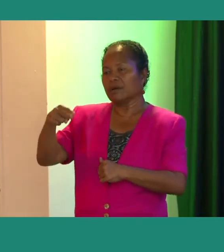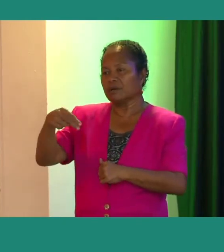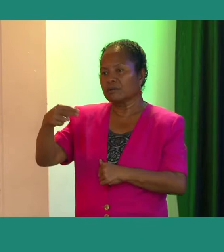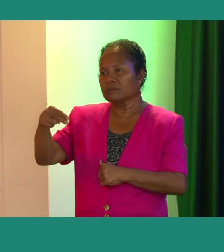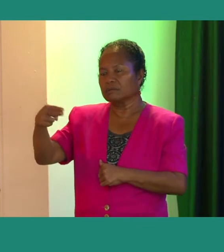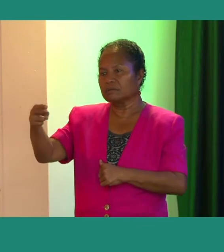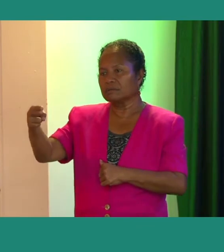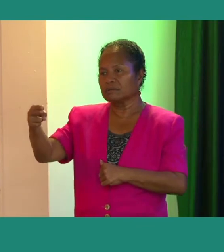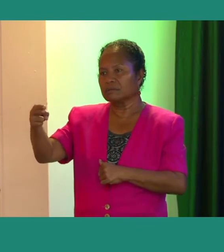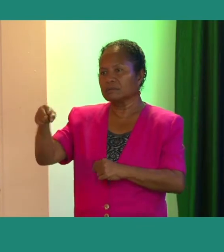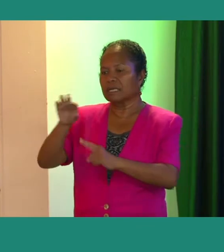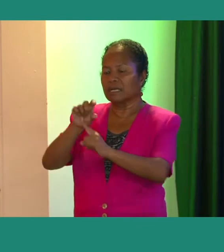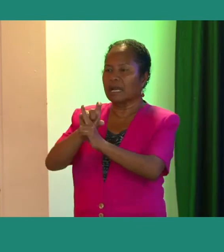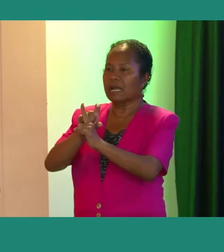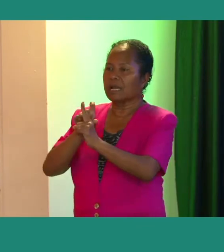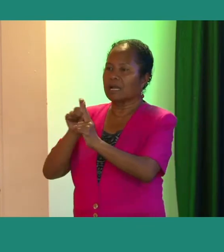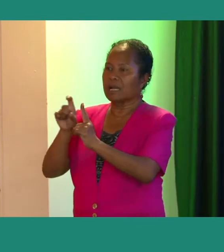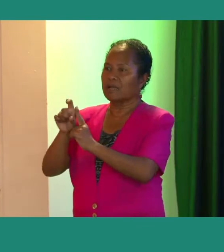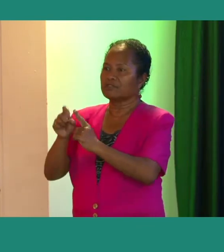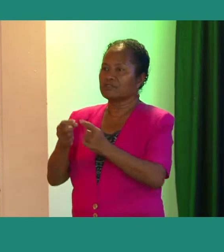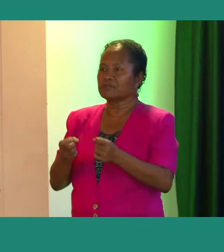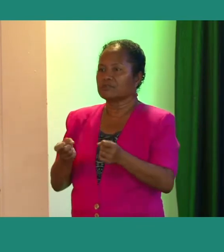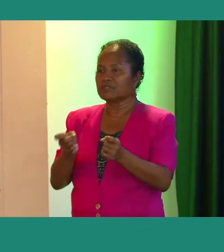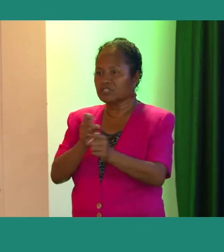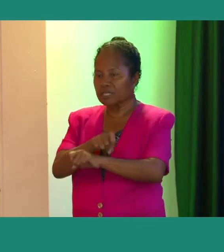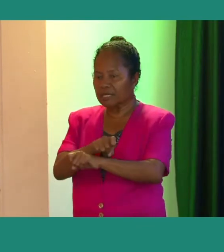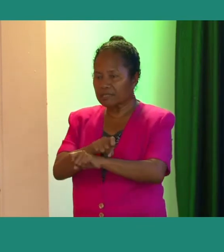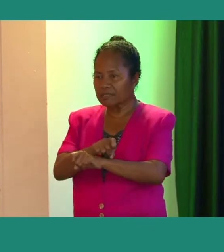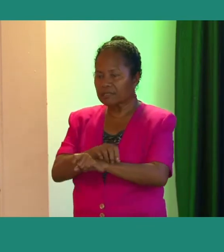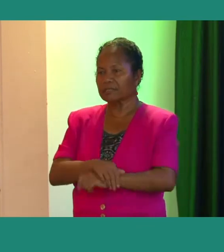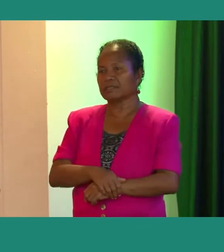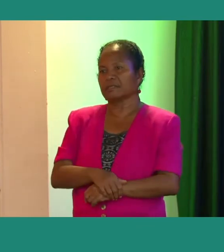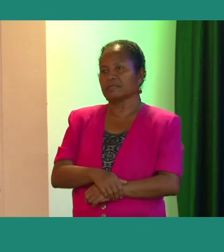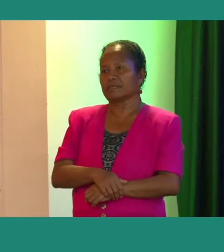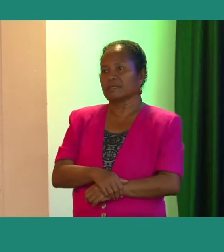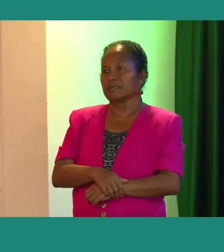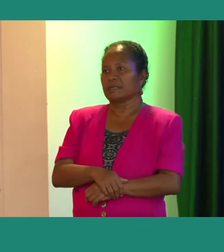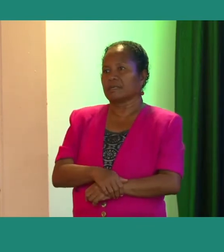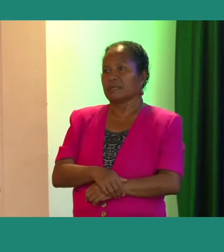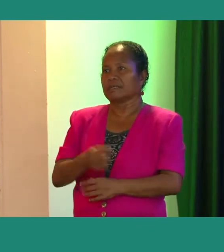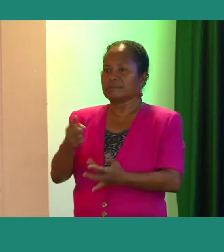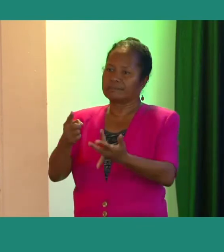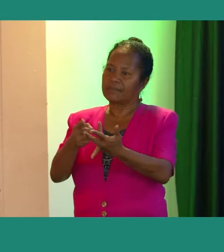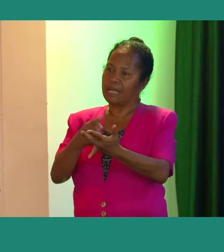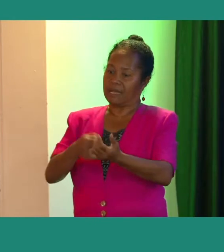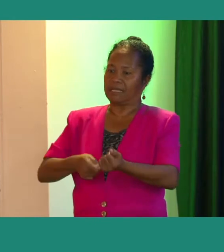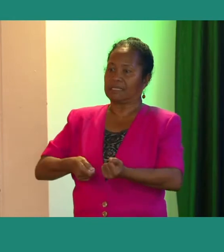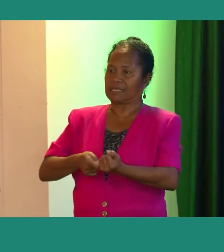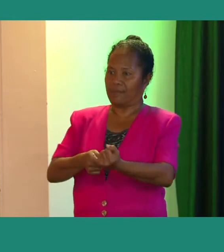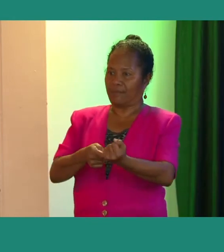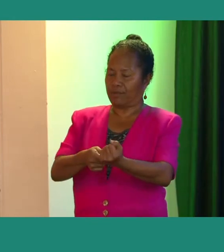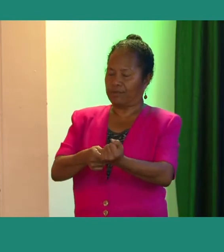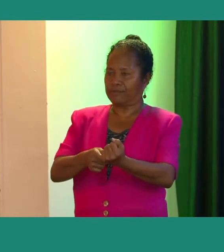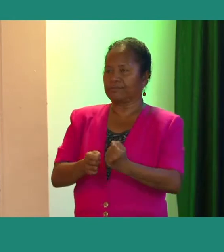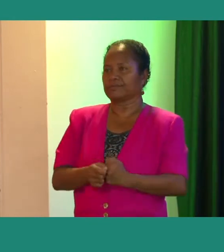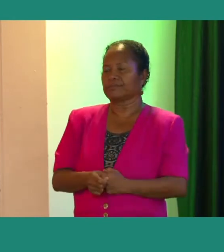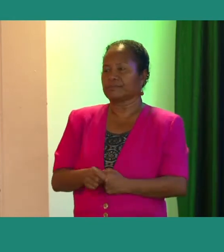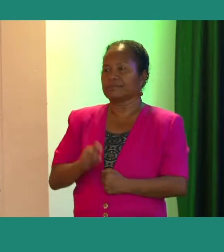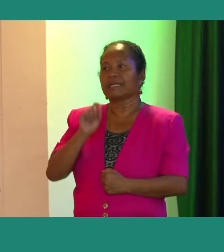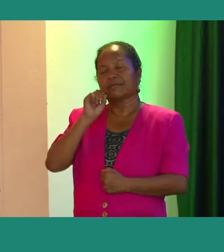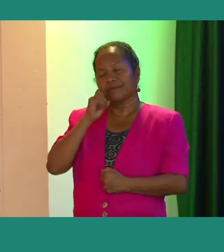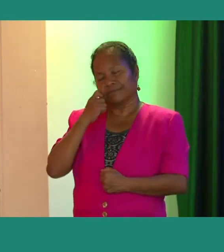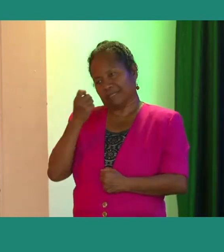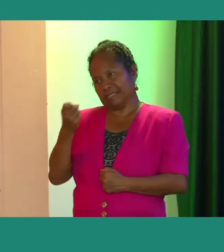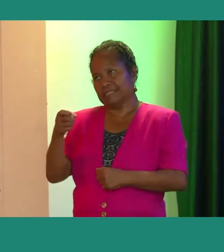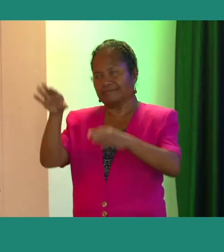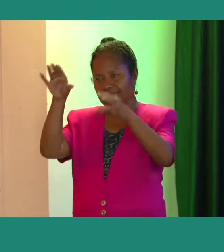that cultural change and narrative, and external support for people going through these issues, you will see